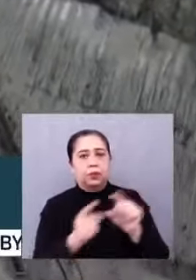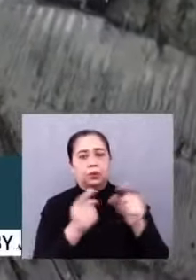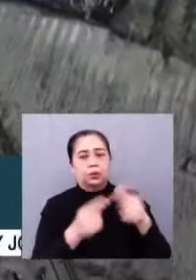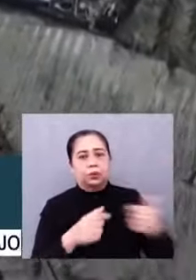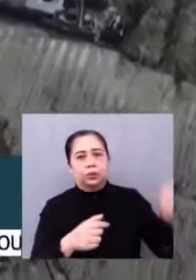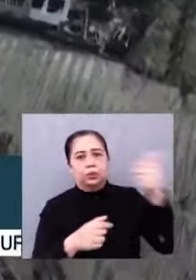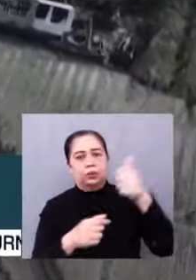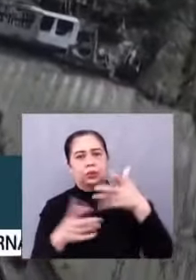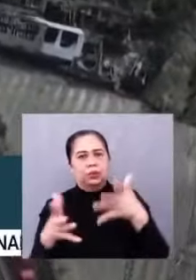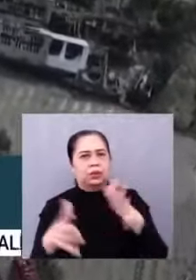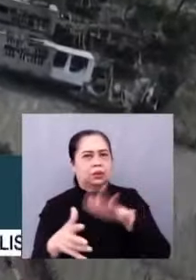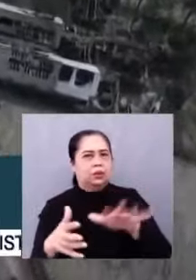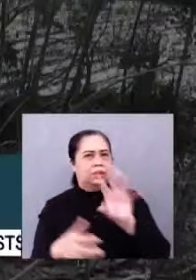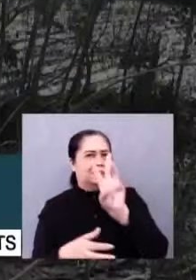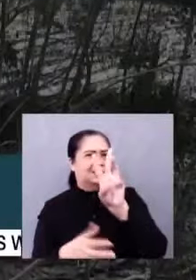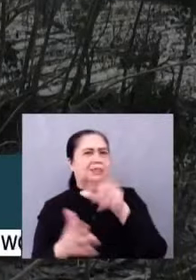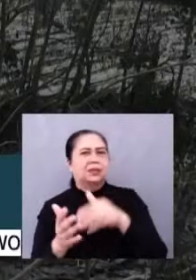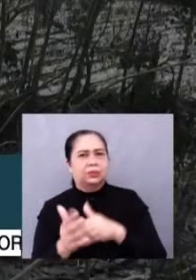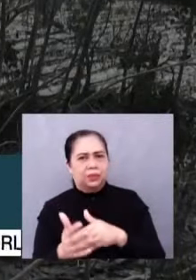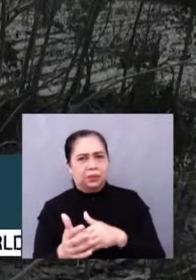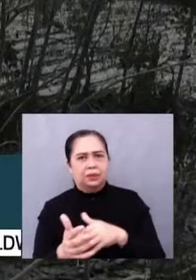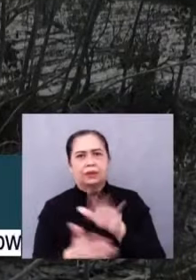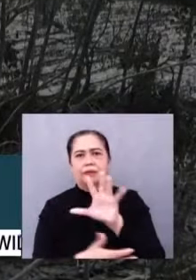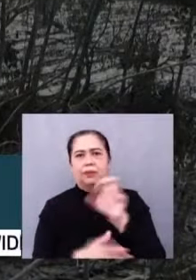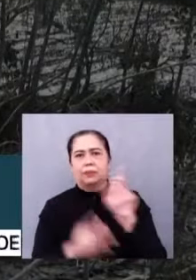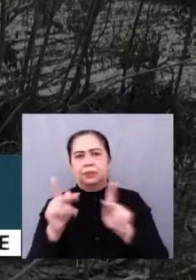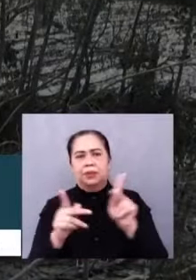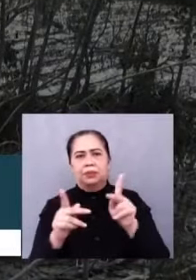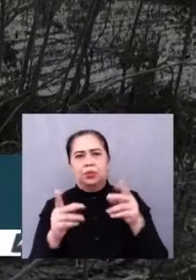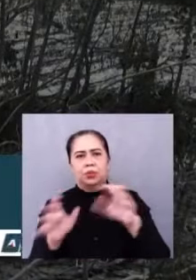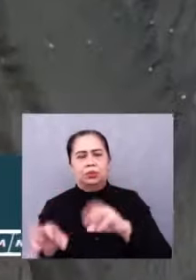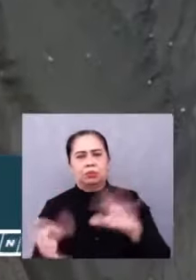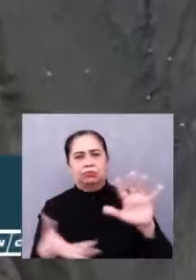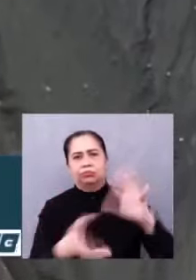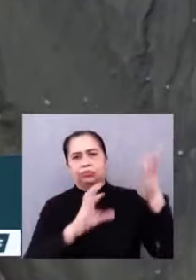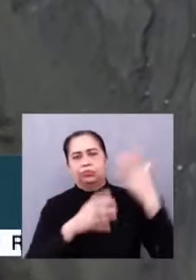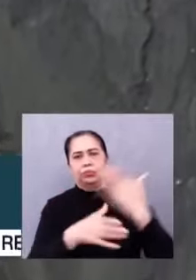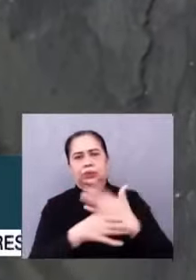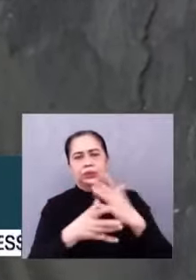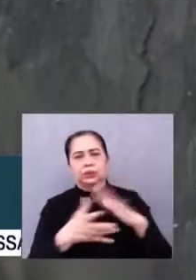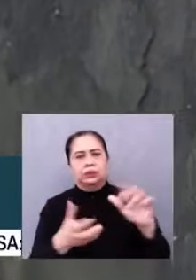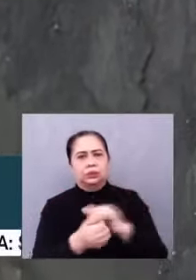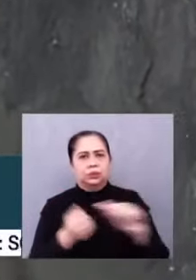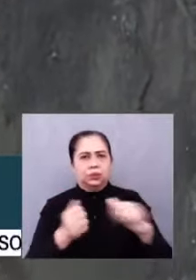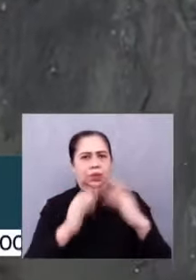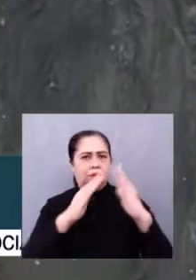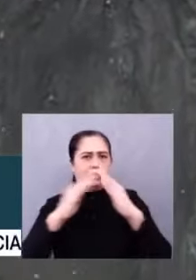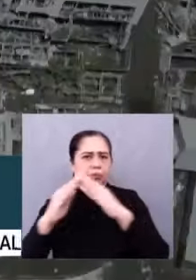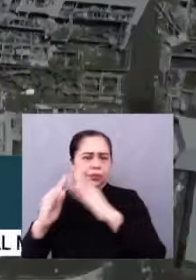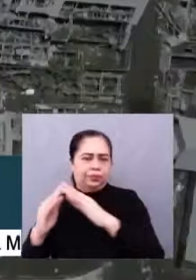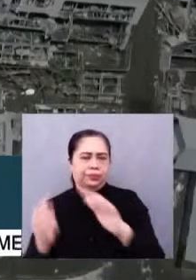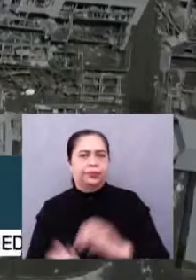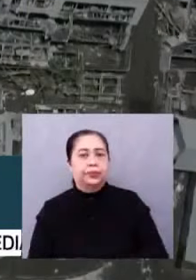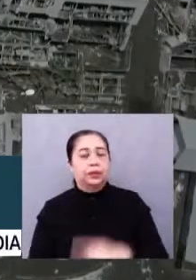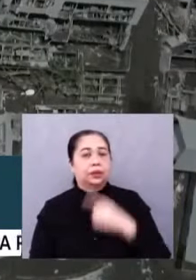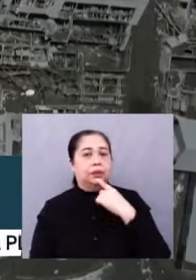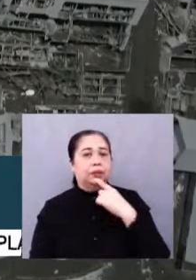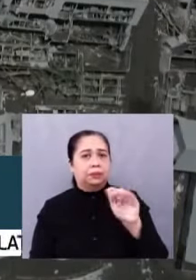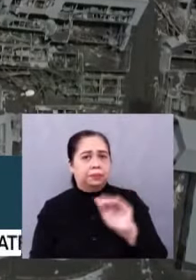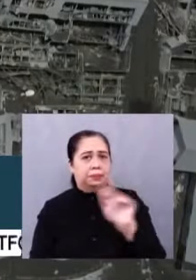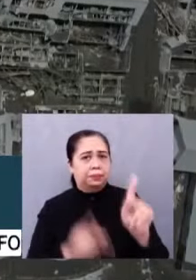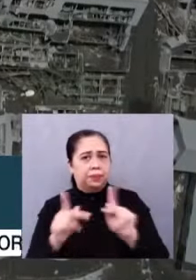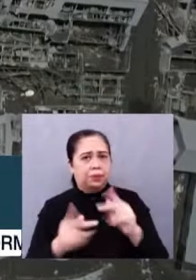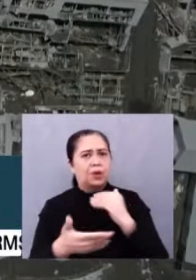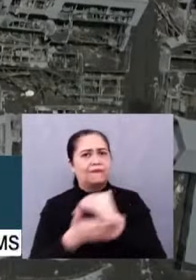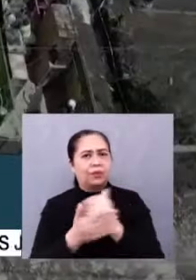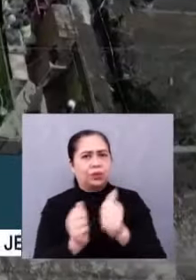around 6,500 people displaced and some 3,000 houses damaged. Authorities urge the public to avoid the